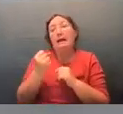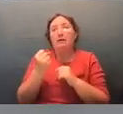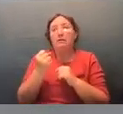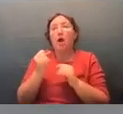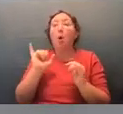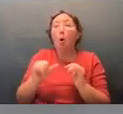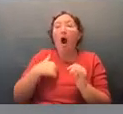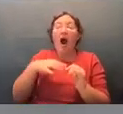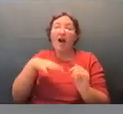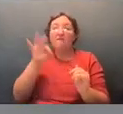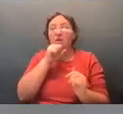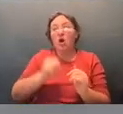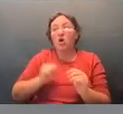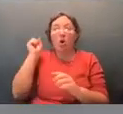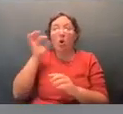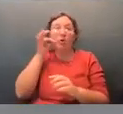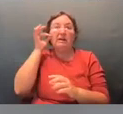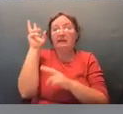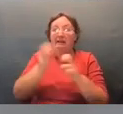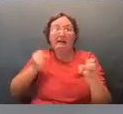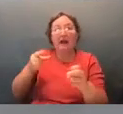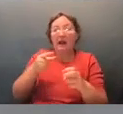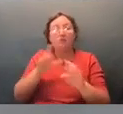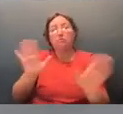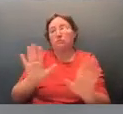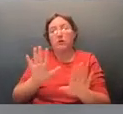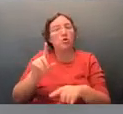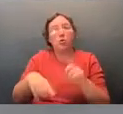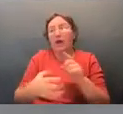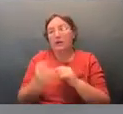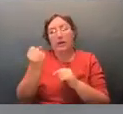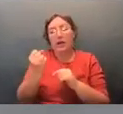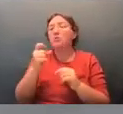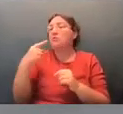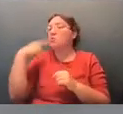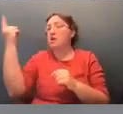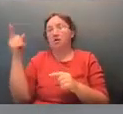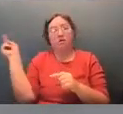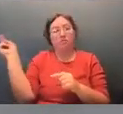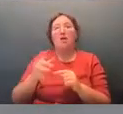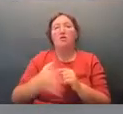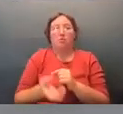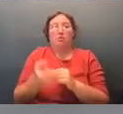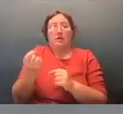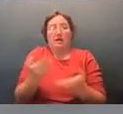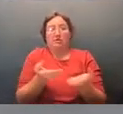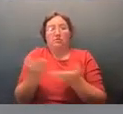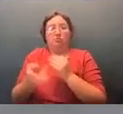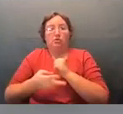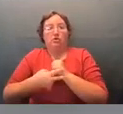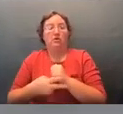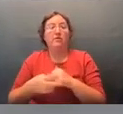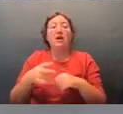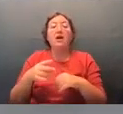find. This is also a recreational place for you to camp. So camping out here on the BLM land is